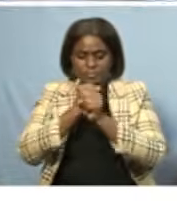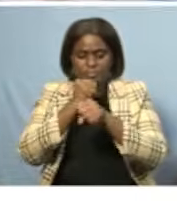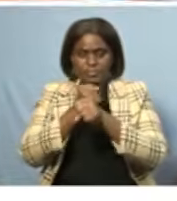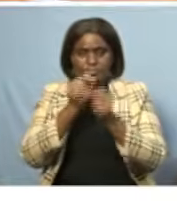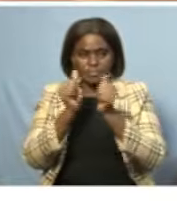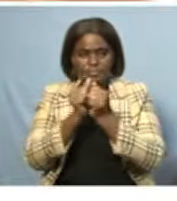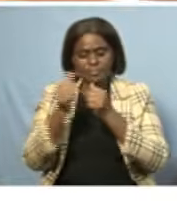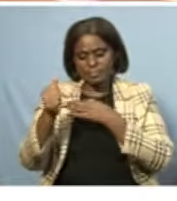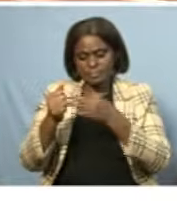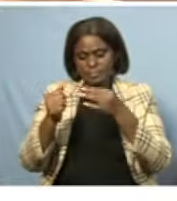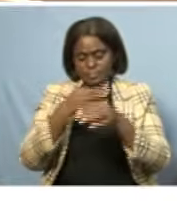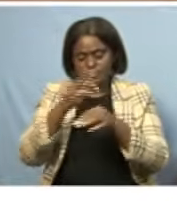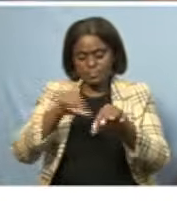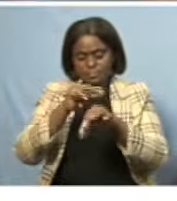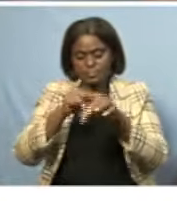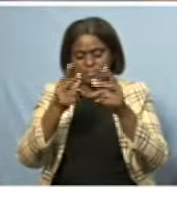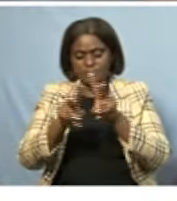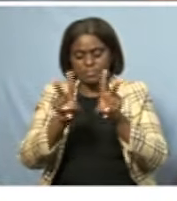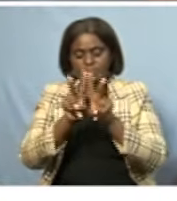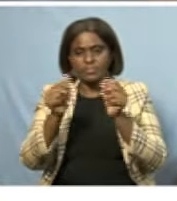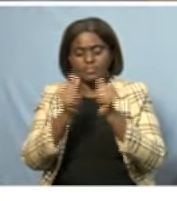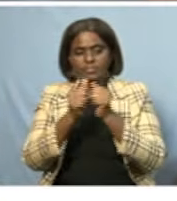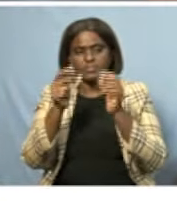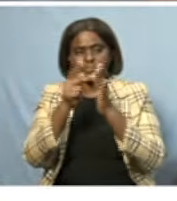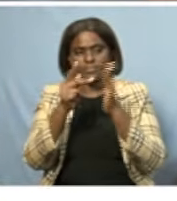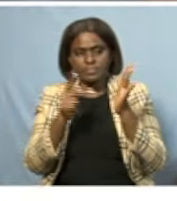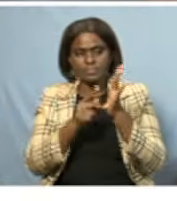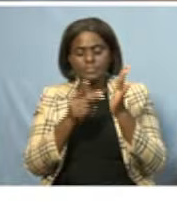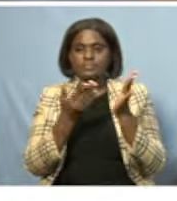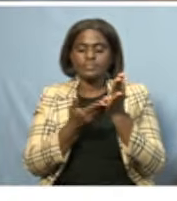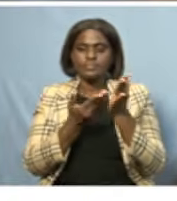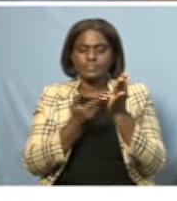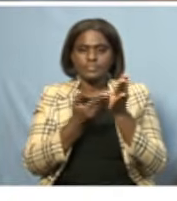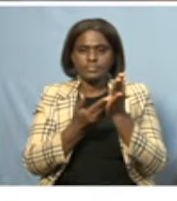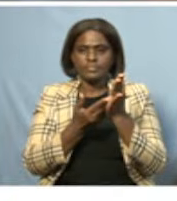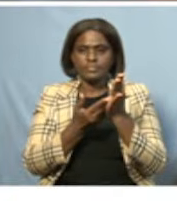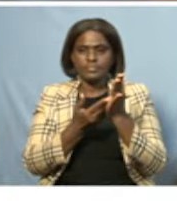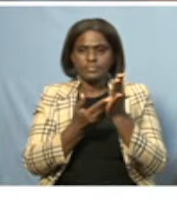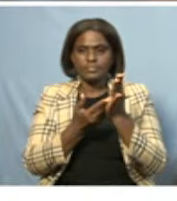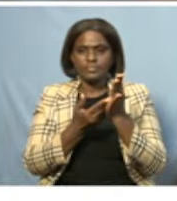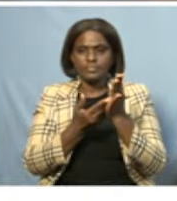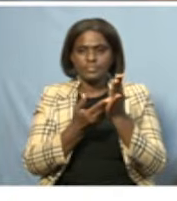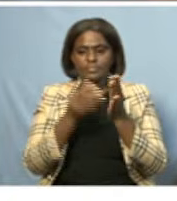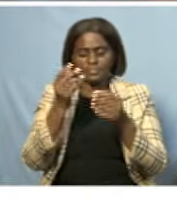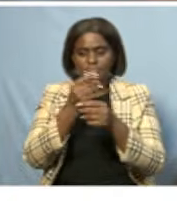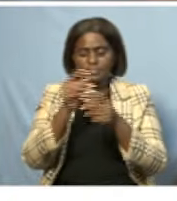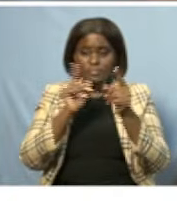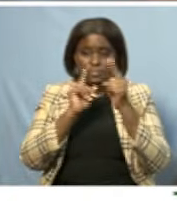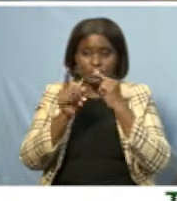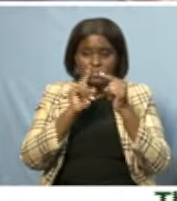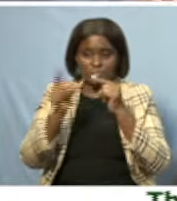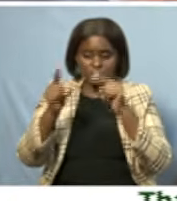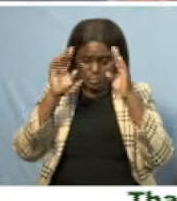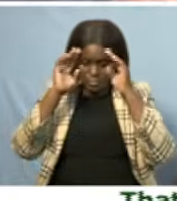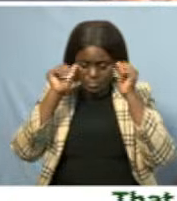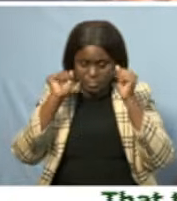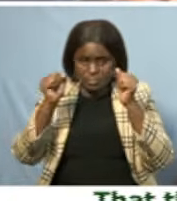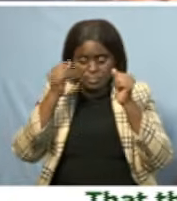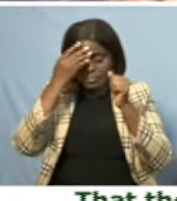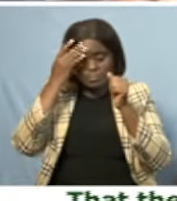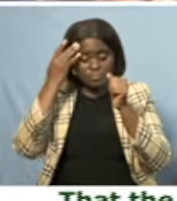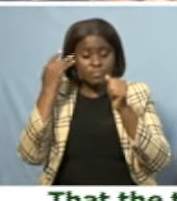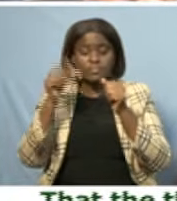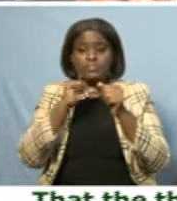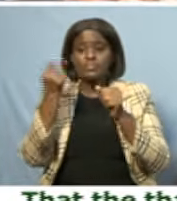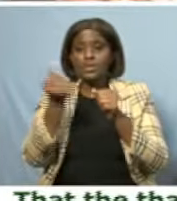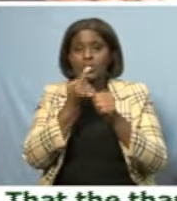the application of national values and principles. The address by the President was